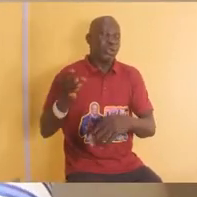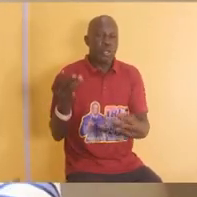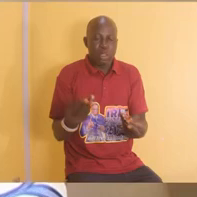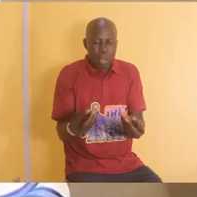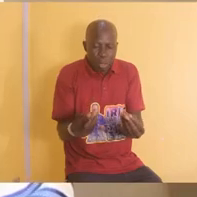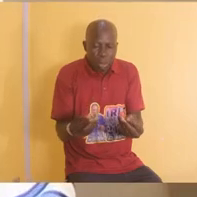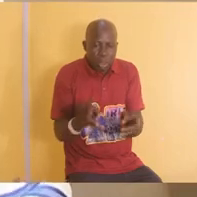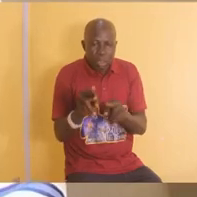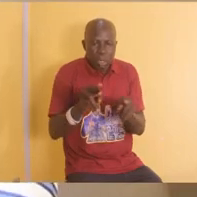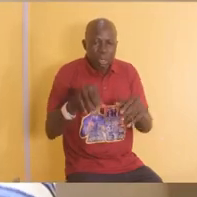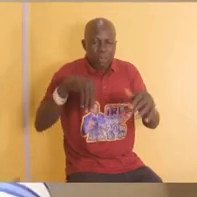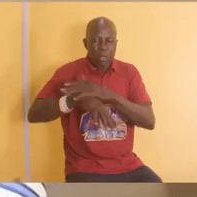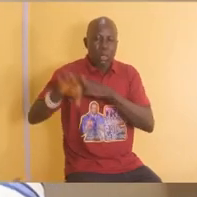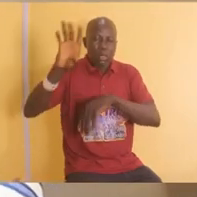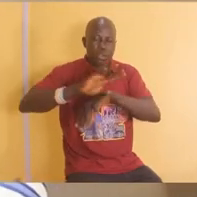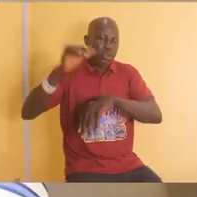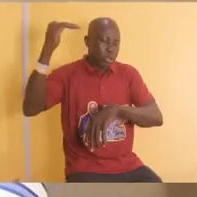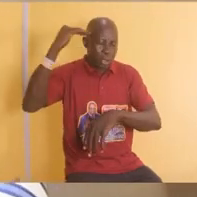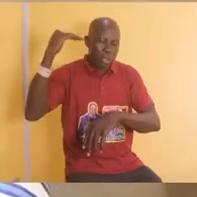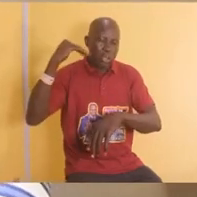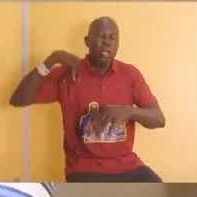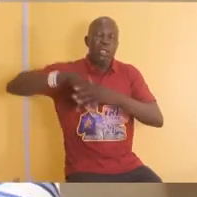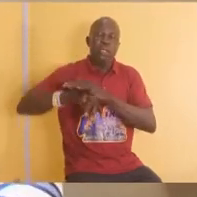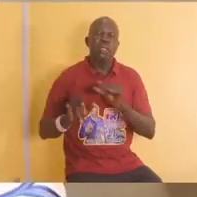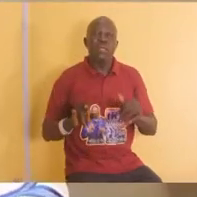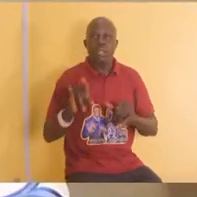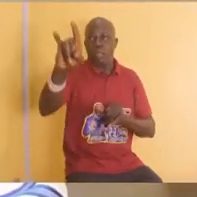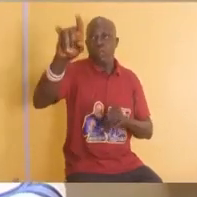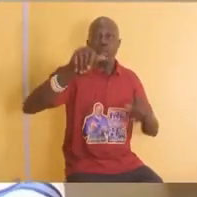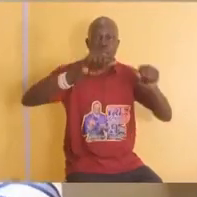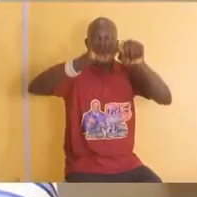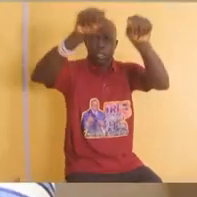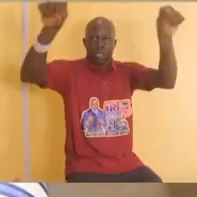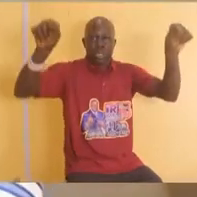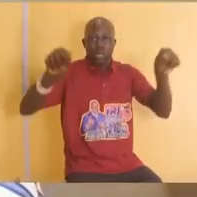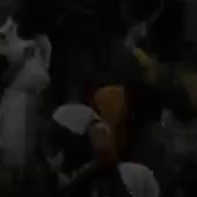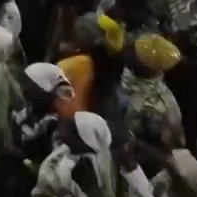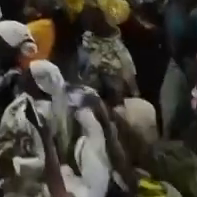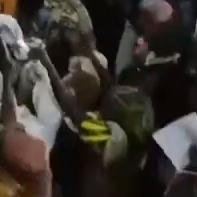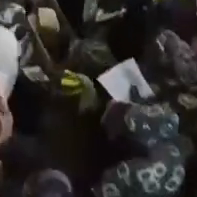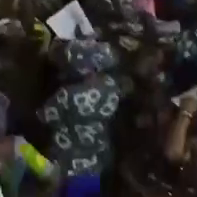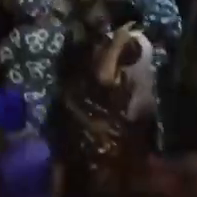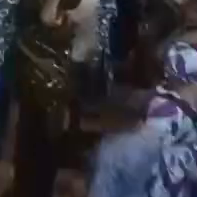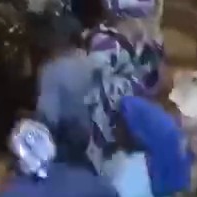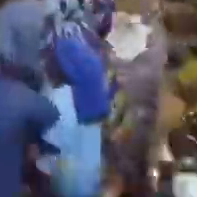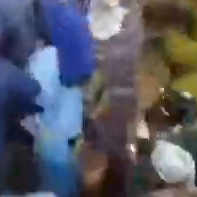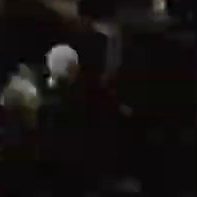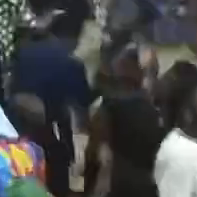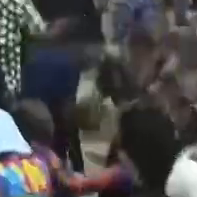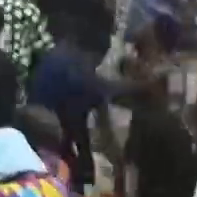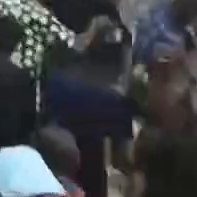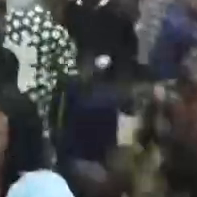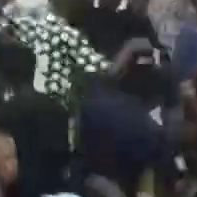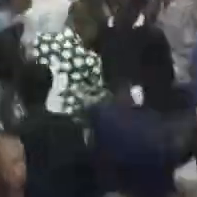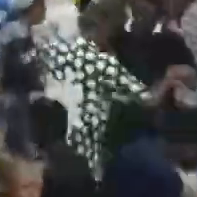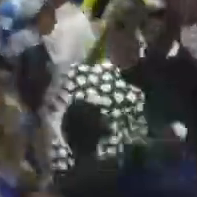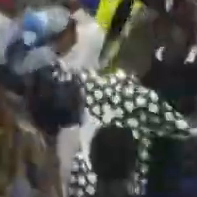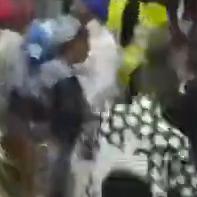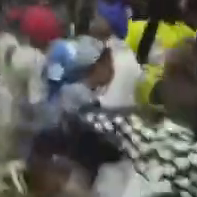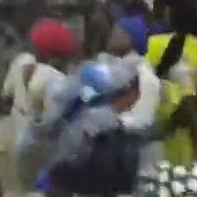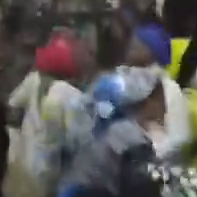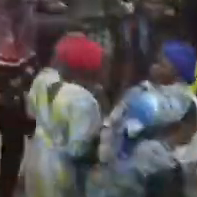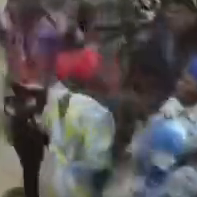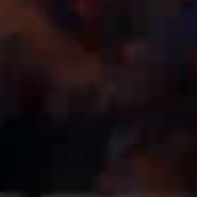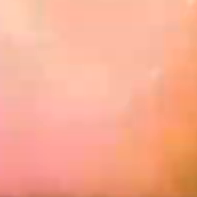of reality toluju awa ni barimu idiobi airport area ni edo ibadan gbogbo eyan lori gumereri